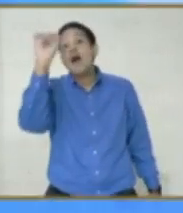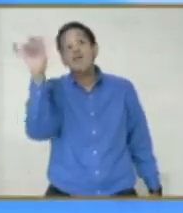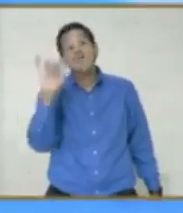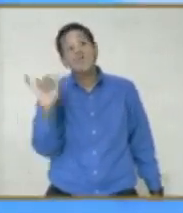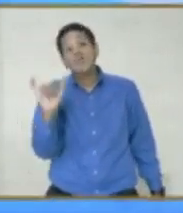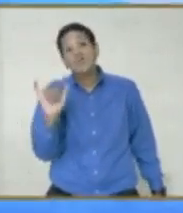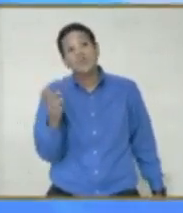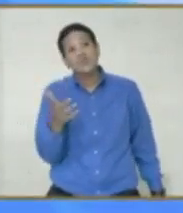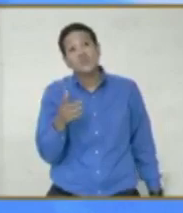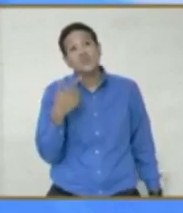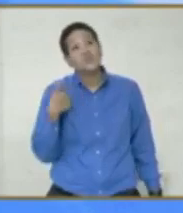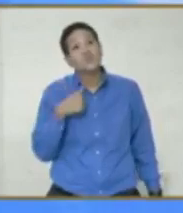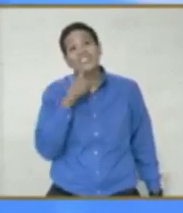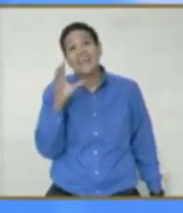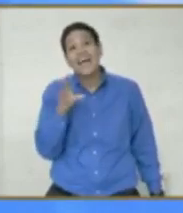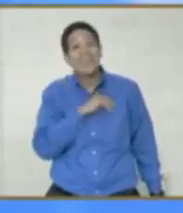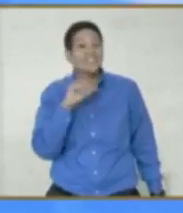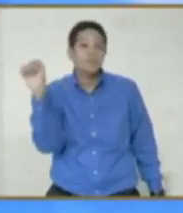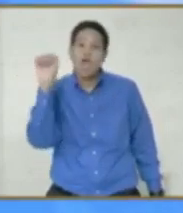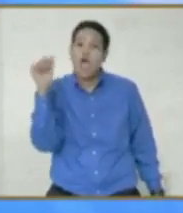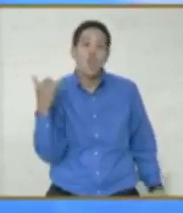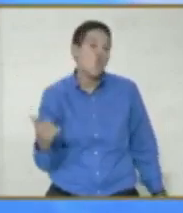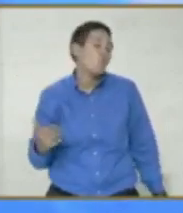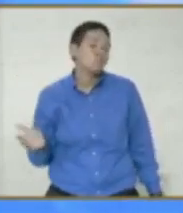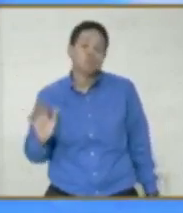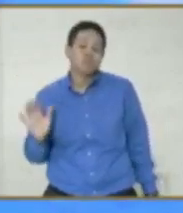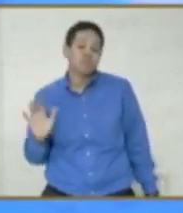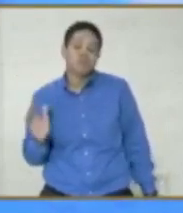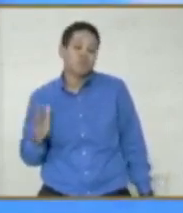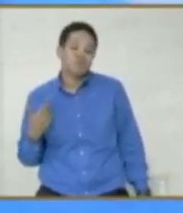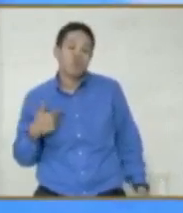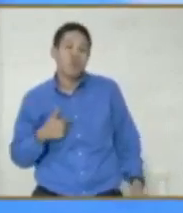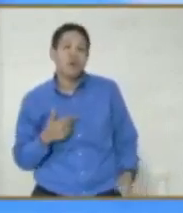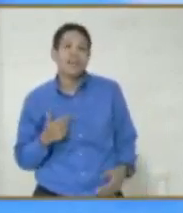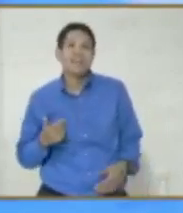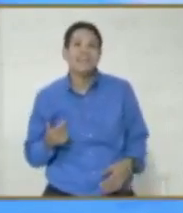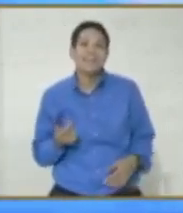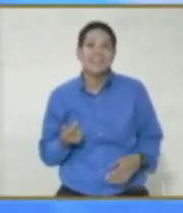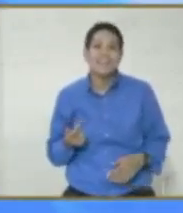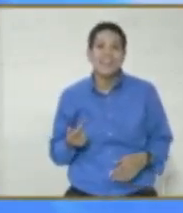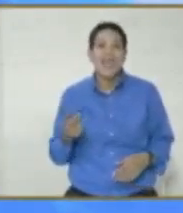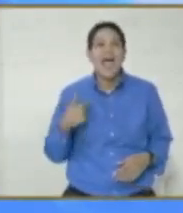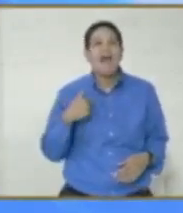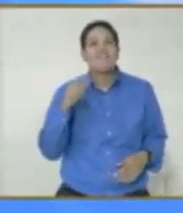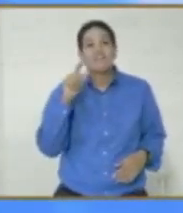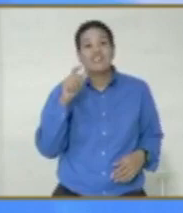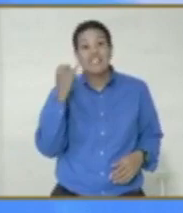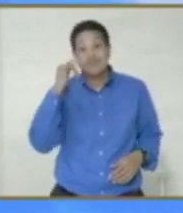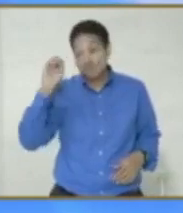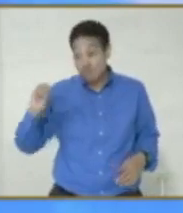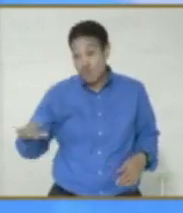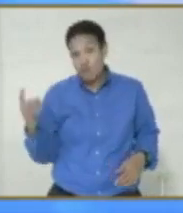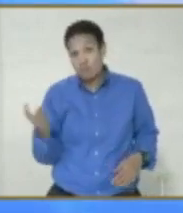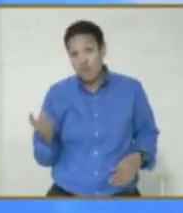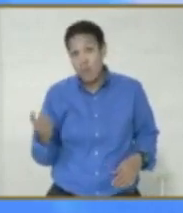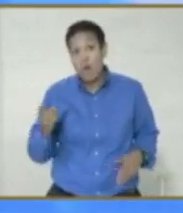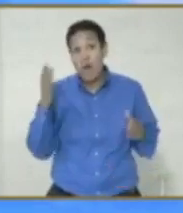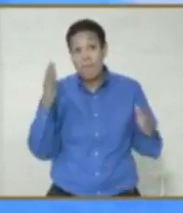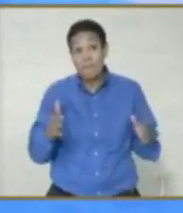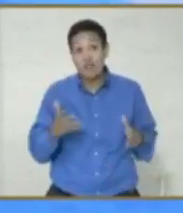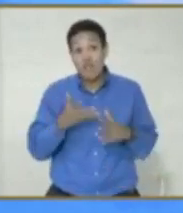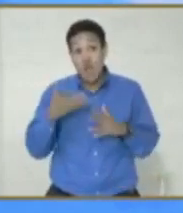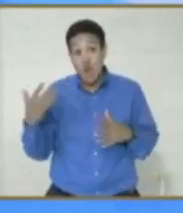not accepting motor vehicles now. We have now created a bay, a turn bay, that if you're dropping off someone, the person comes